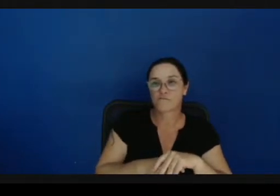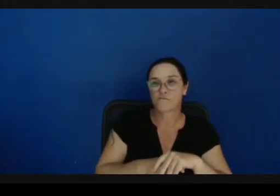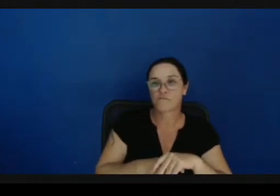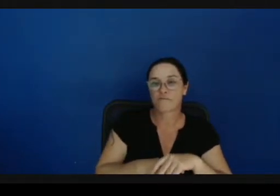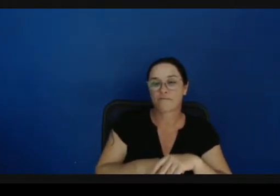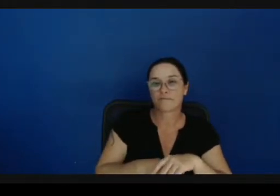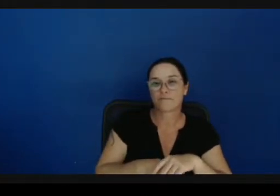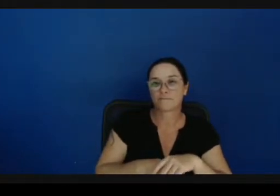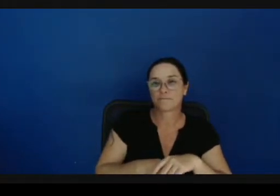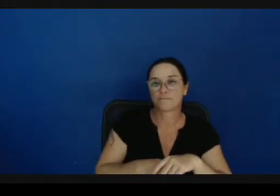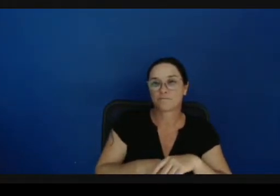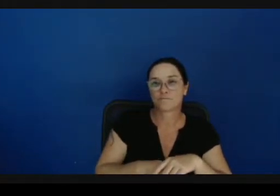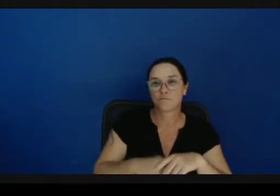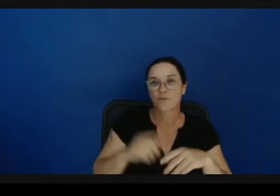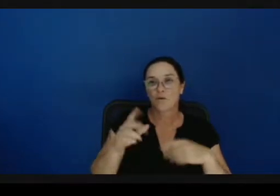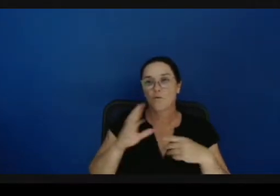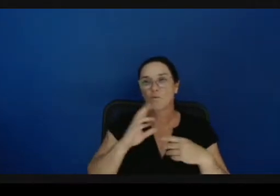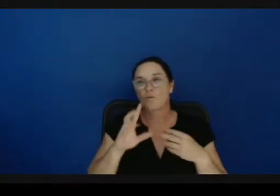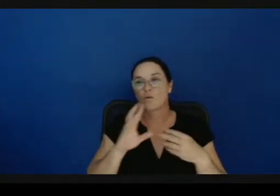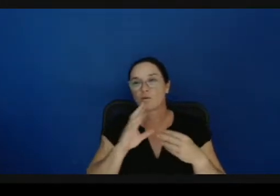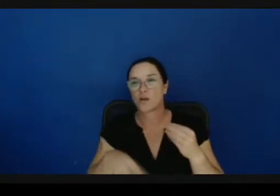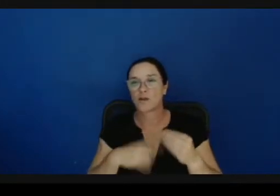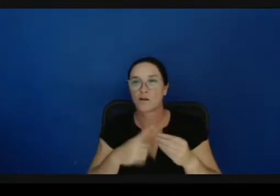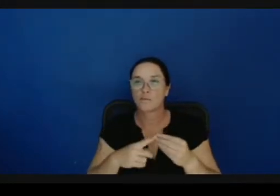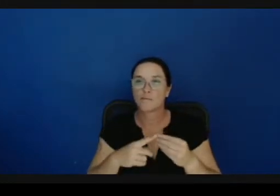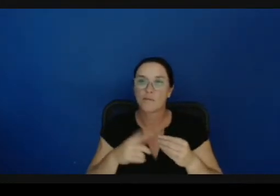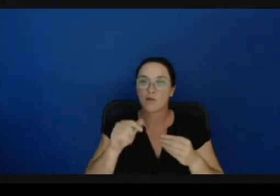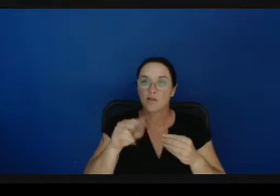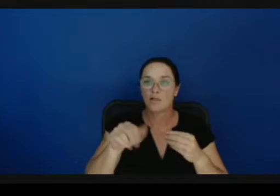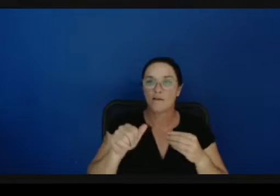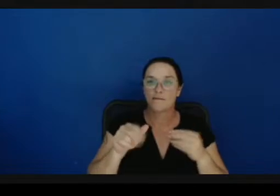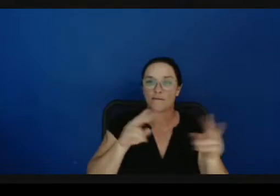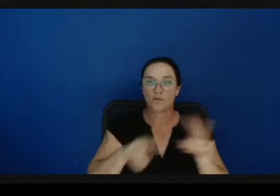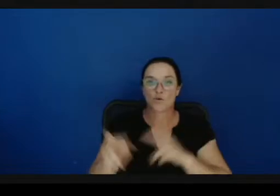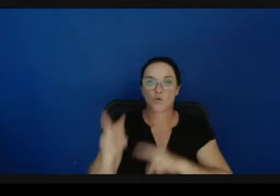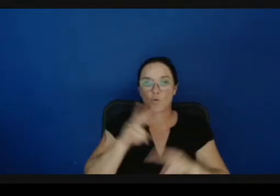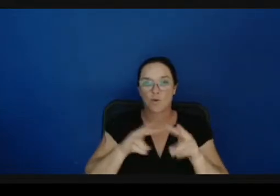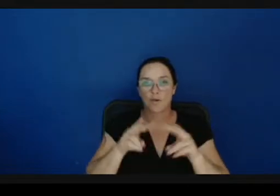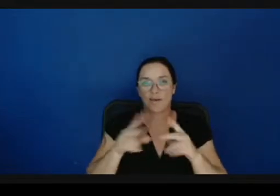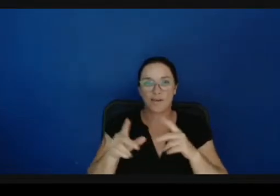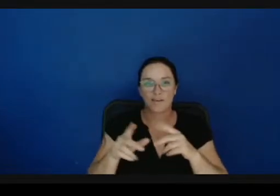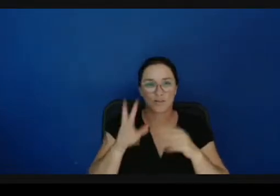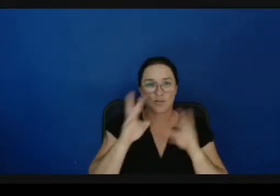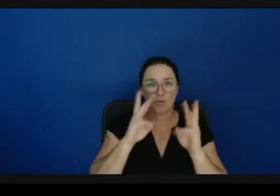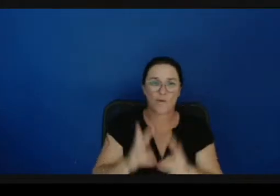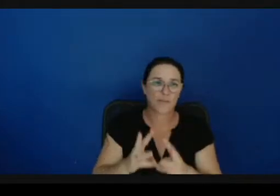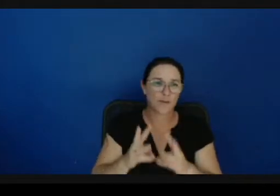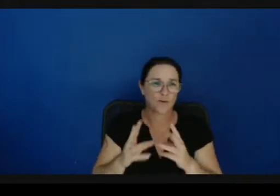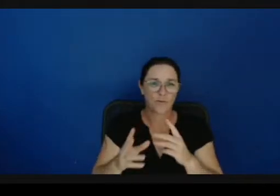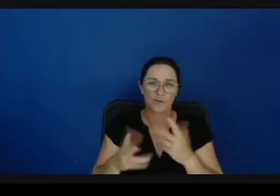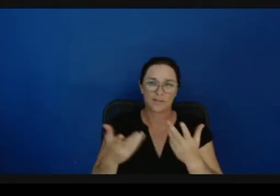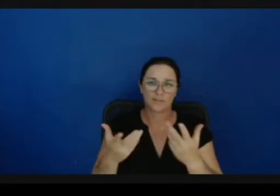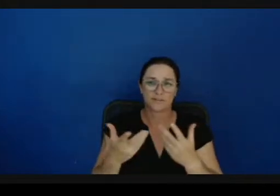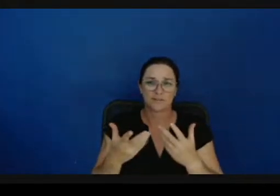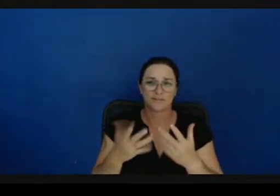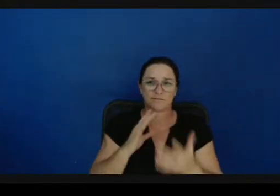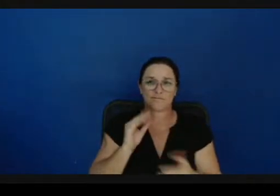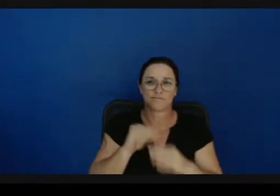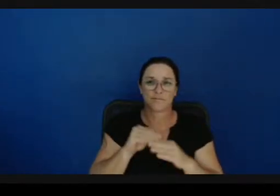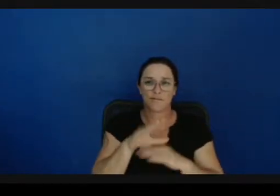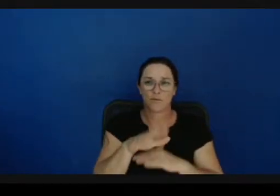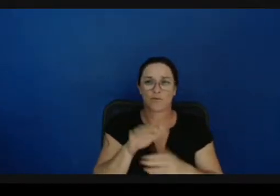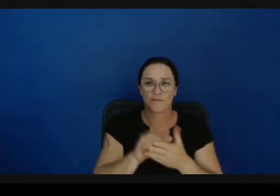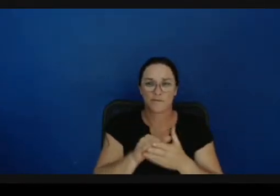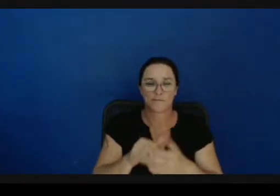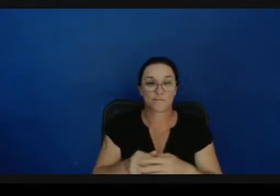viewing, really the weather was a big part of it, right? Like when you went, the overflights too. Like we didn't